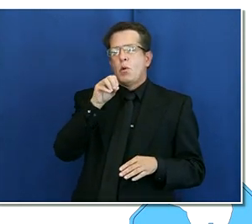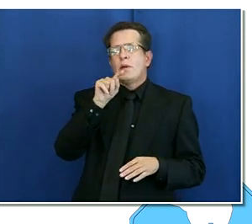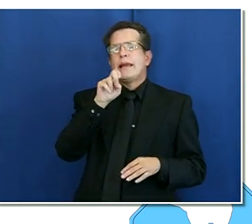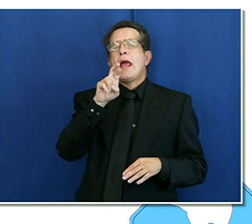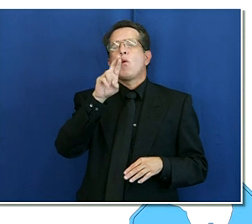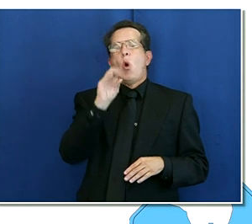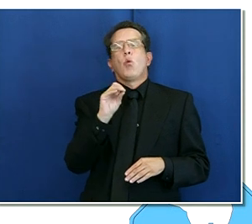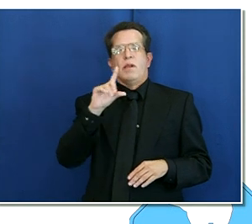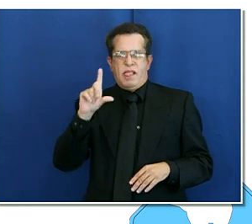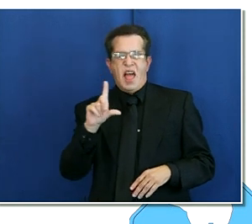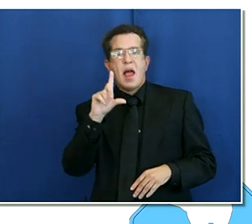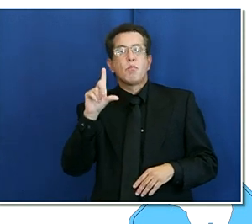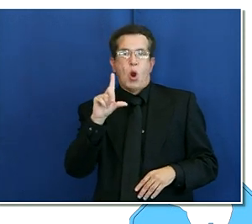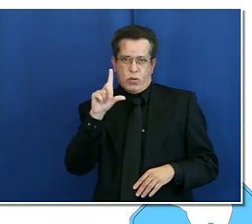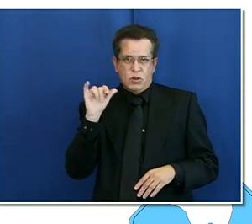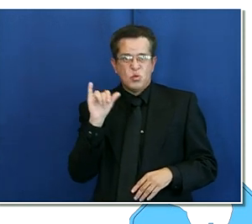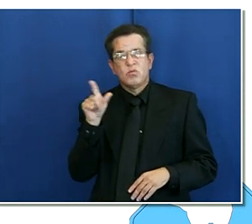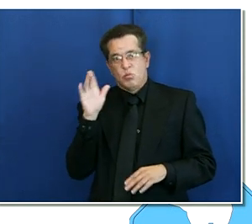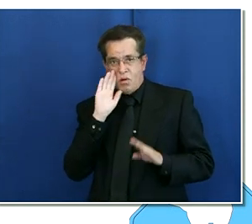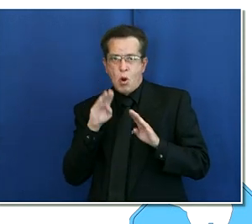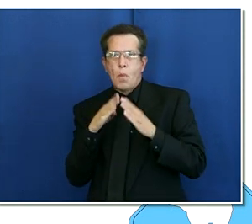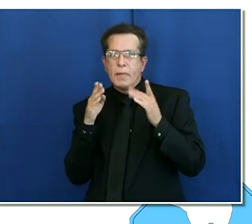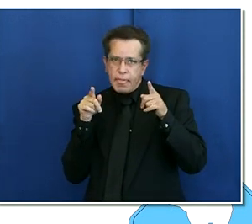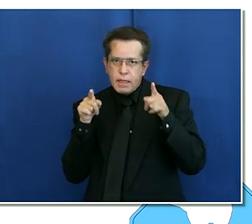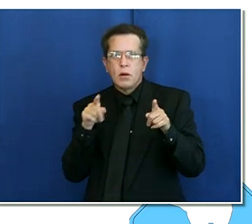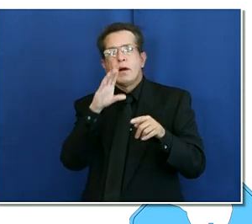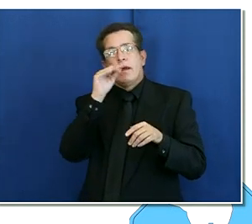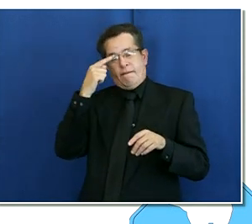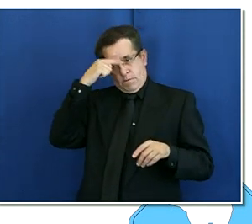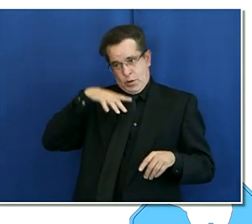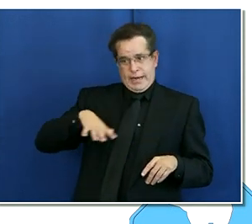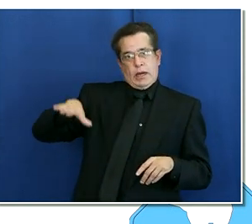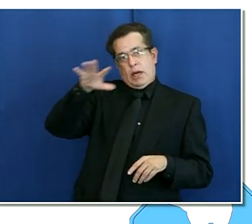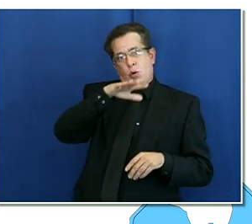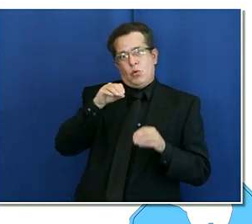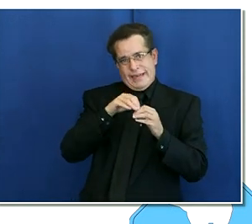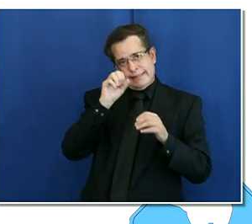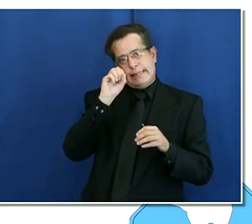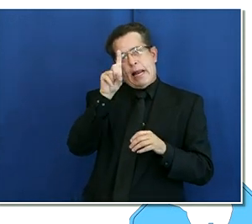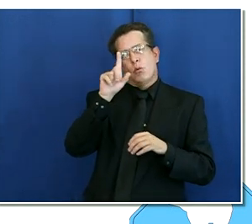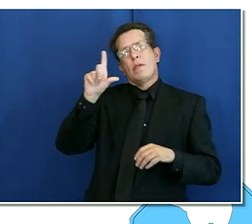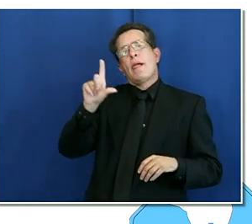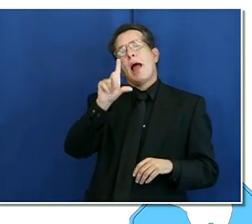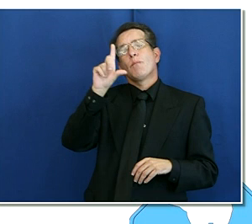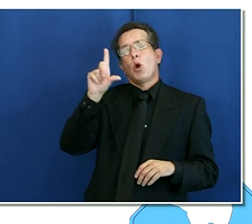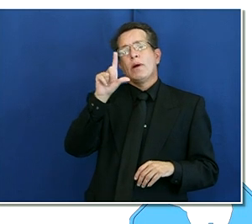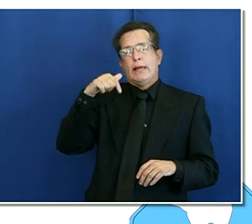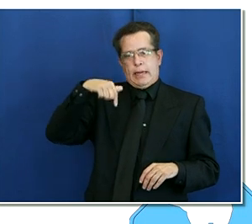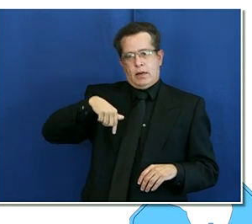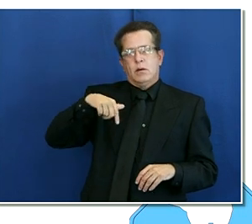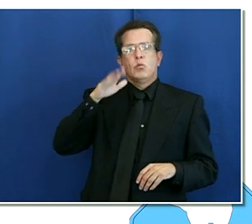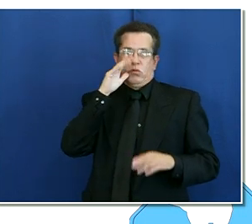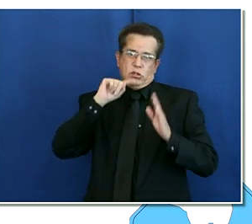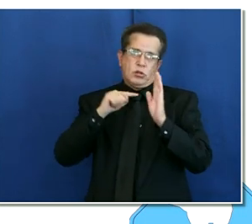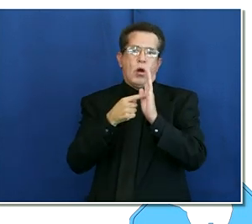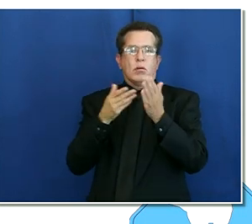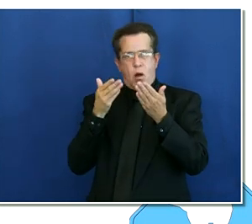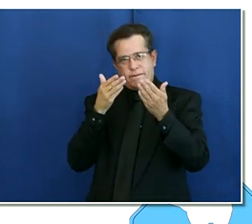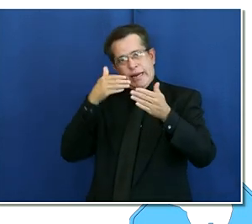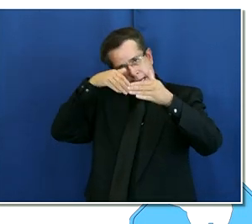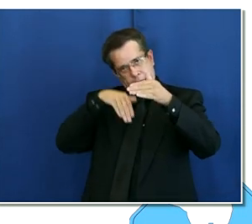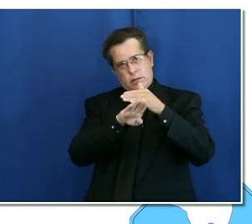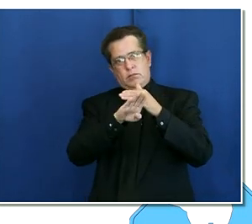right there. Additionally, indoor library services for the County of San Diego, these are just the county libraries, will begin offering